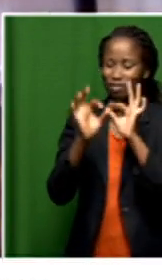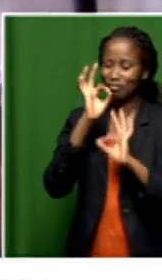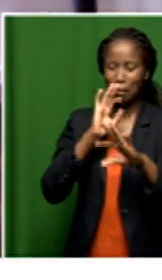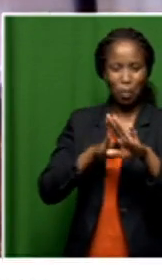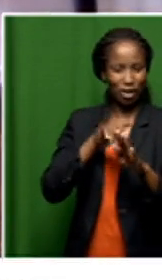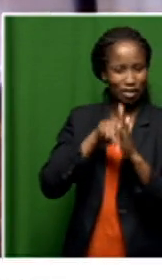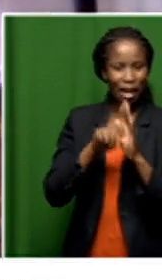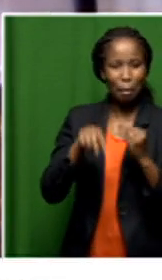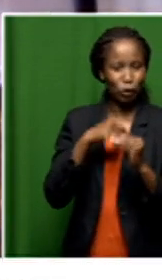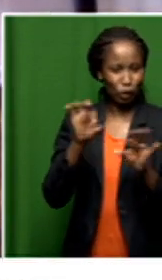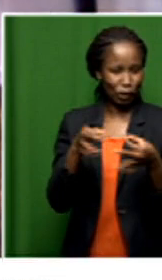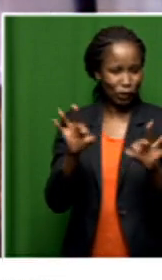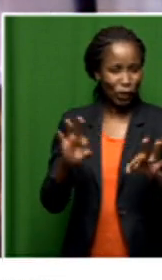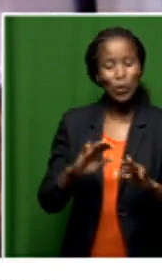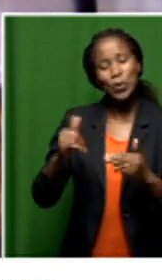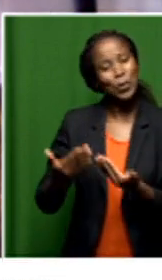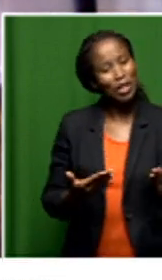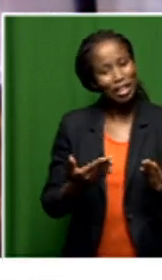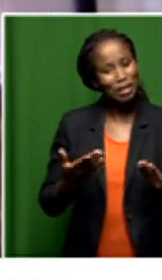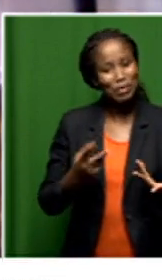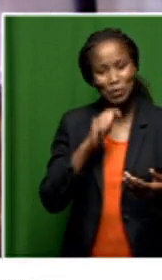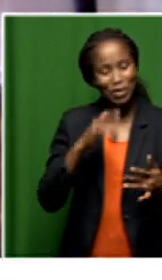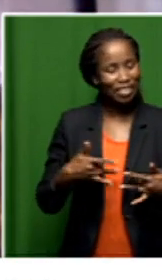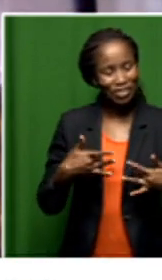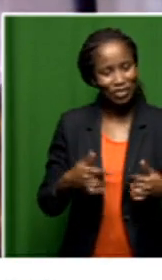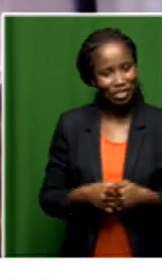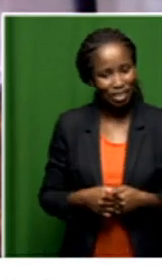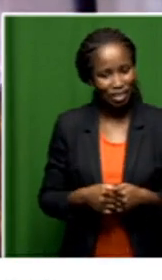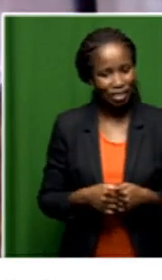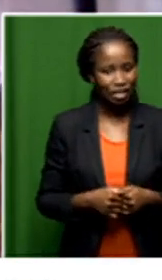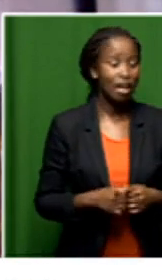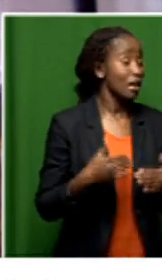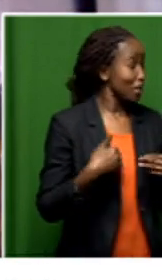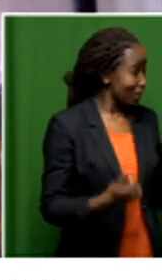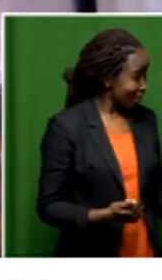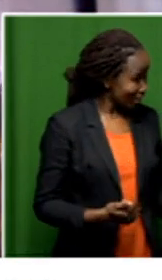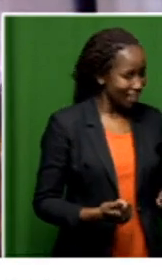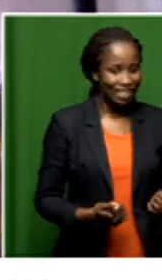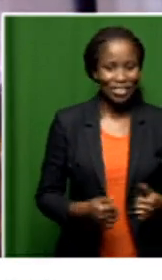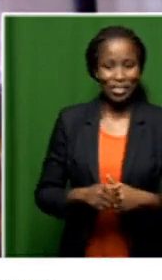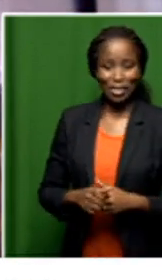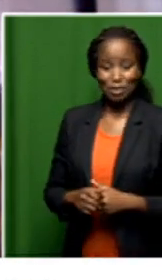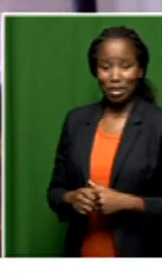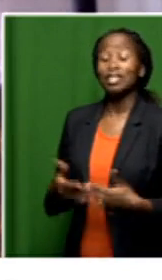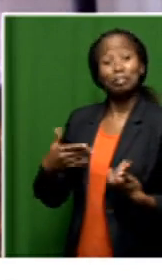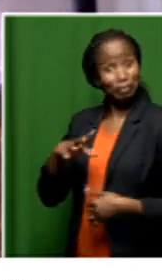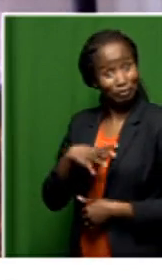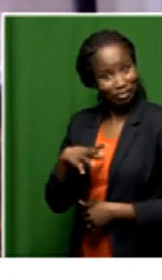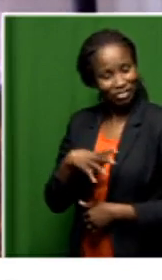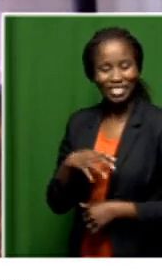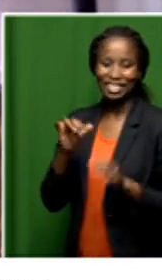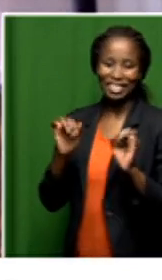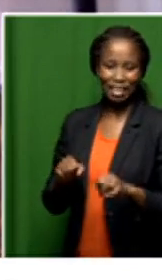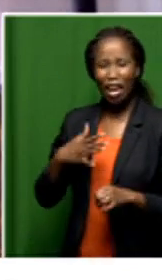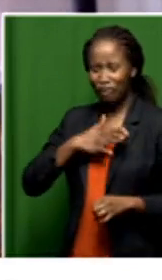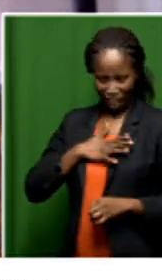morning to you. Thank you so much for joining us. Welcome to Morning Live. Looks clean. How are you? I'm very well, Zinah. Good to have you on the show. How does it feel